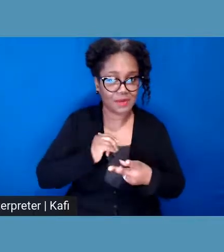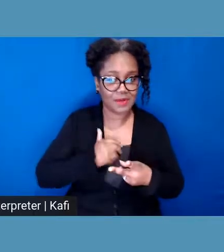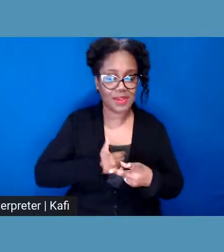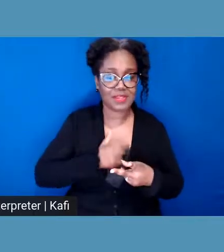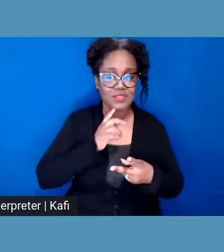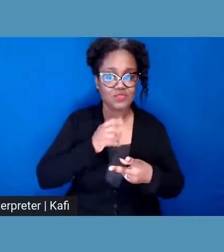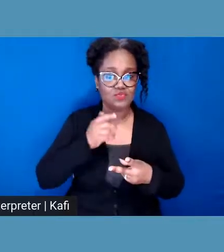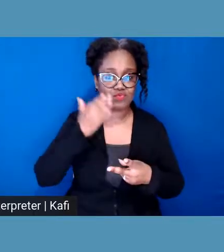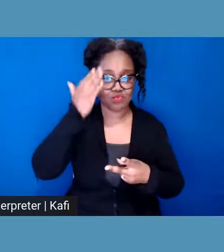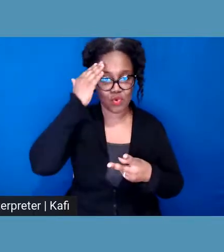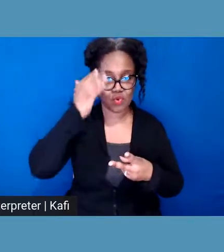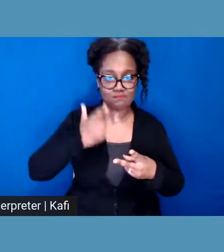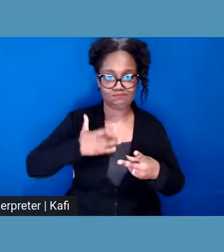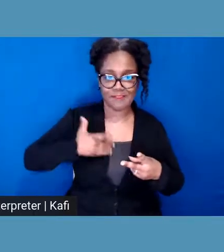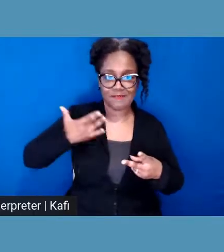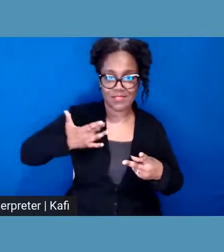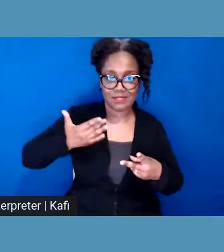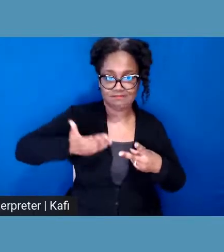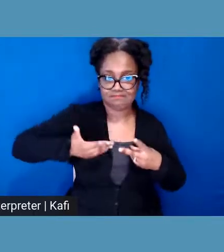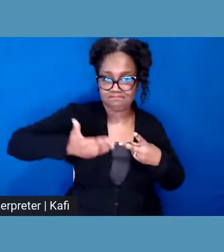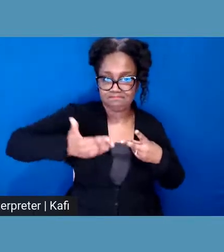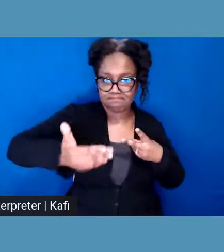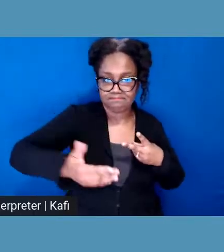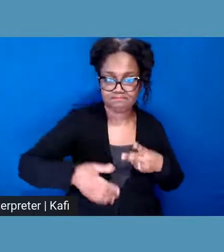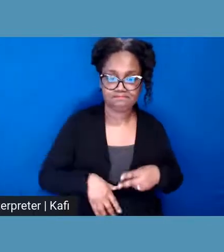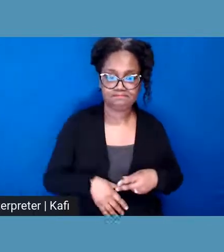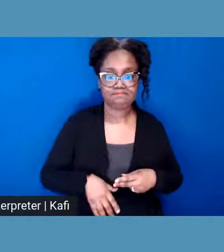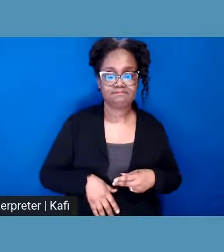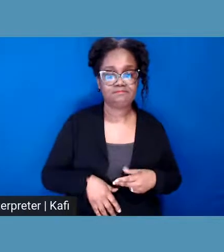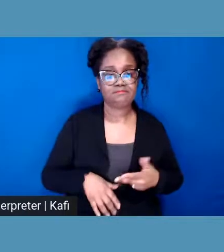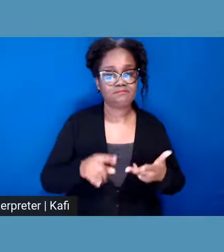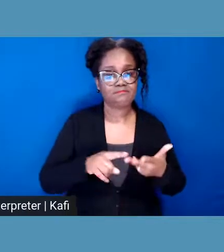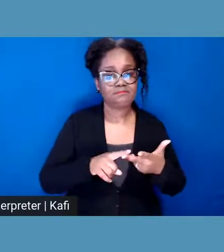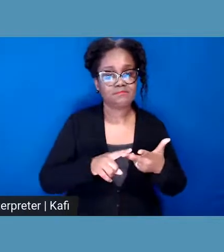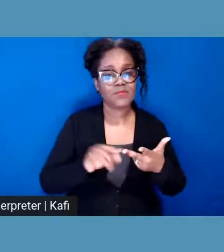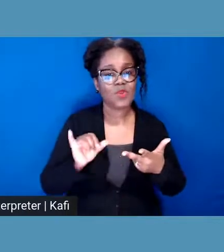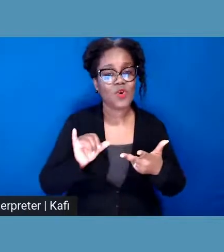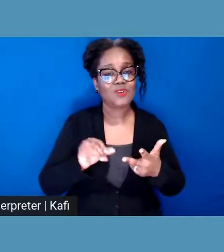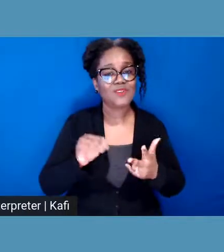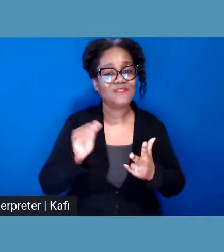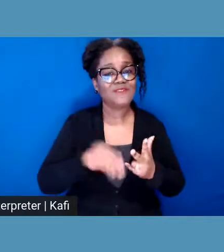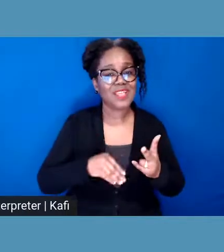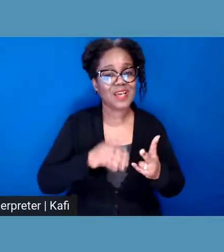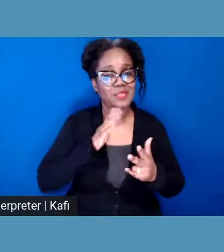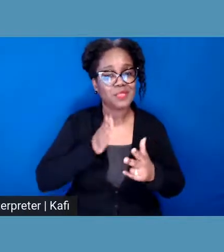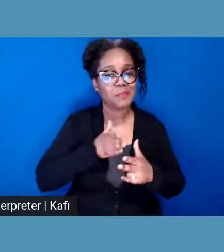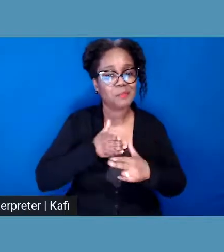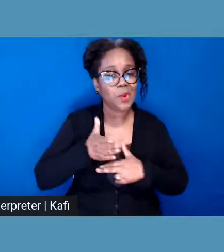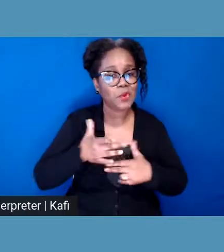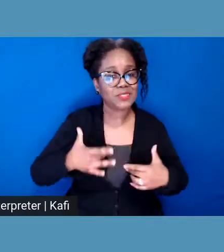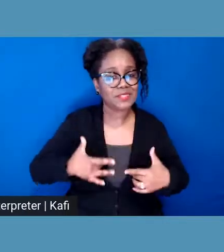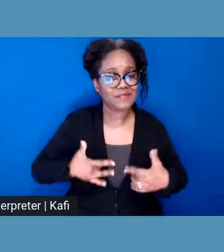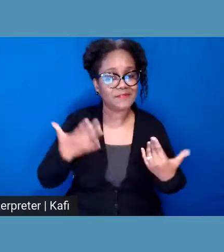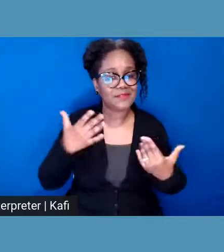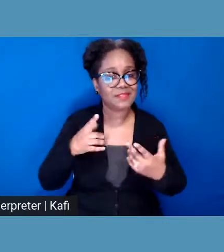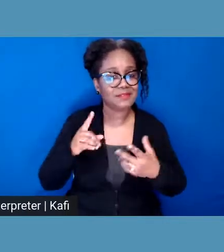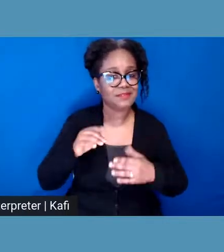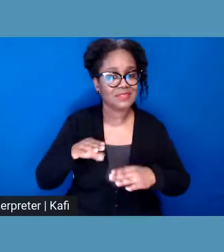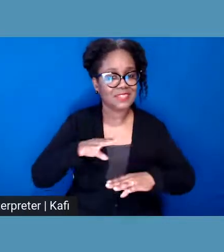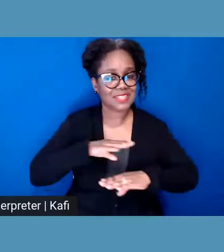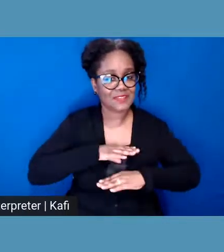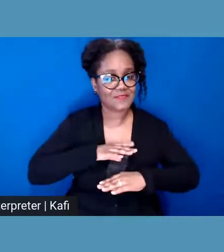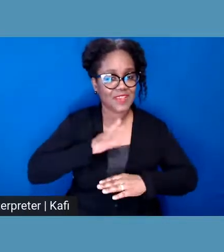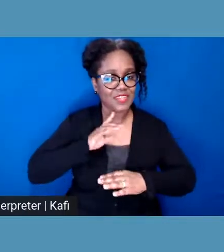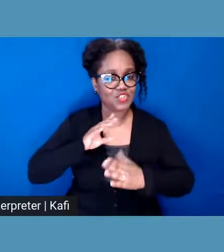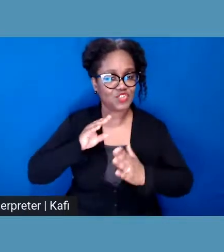again provided in the chat for those. As I mentioned, please complete our post-event satisfaction survey. And lastly,